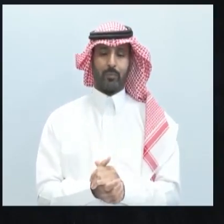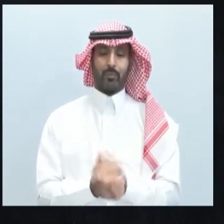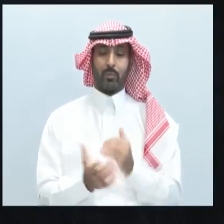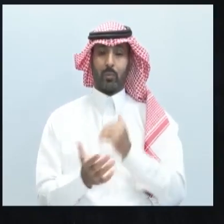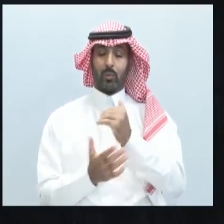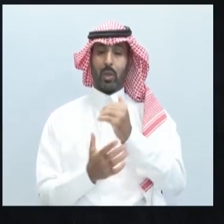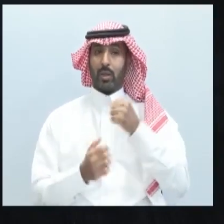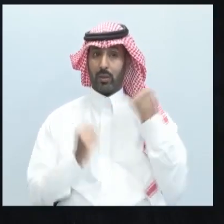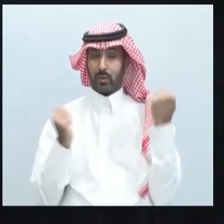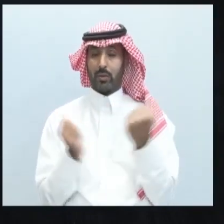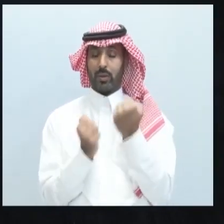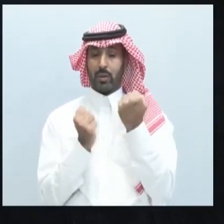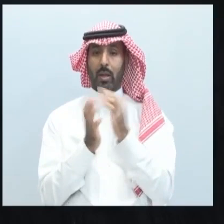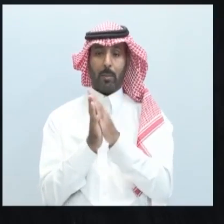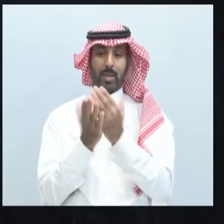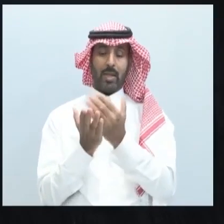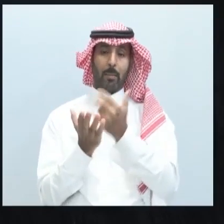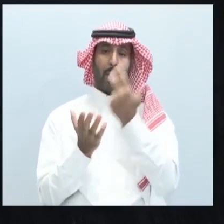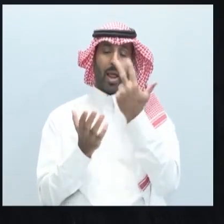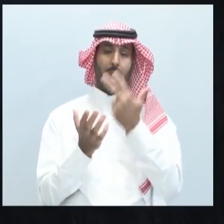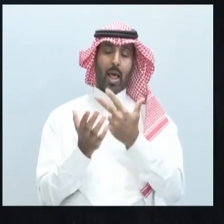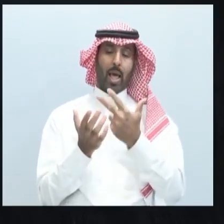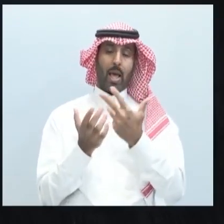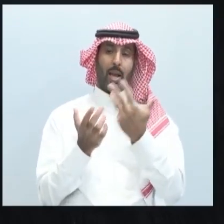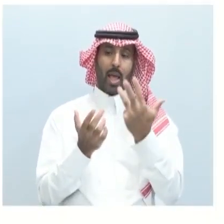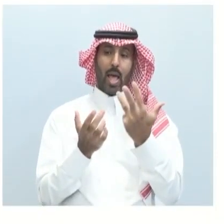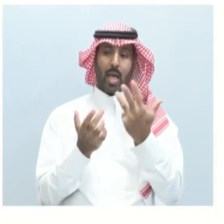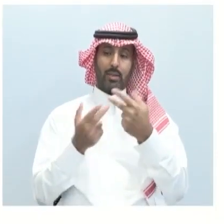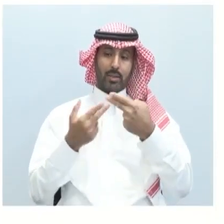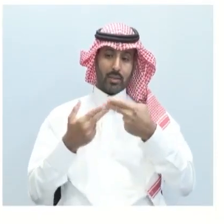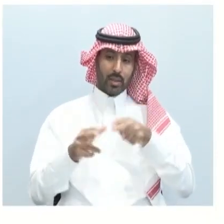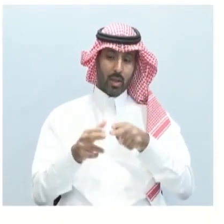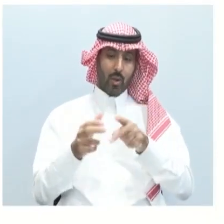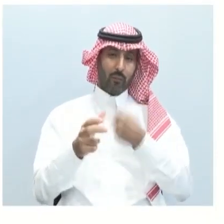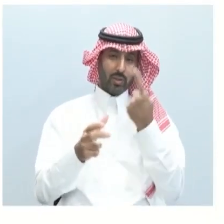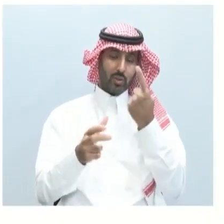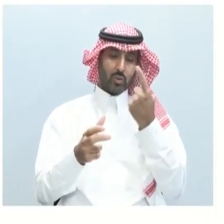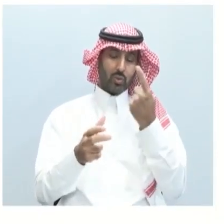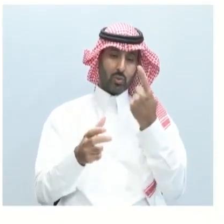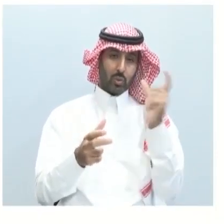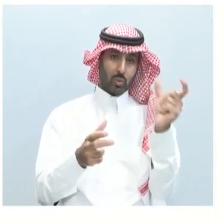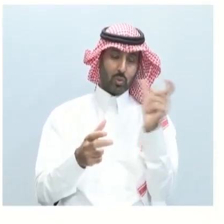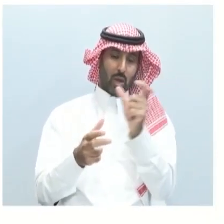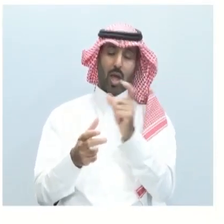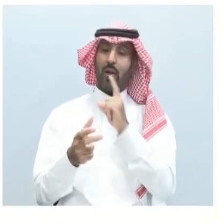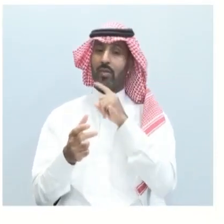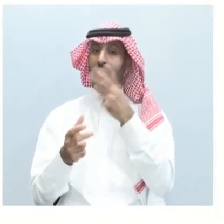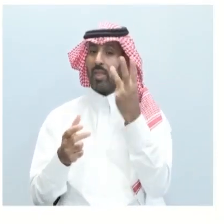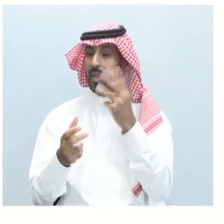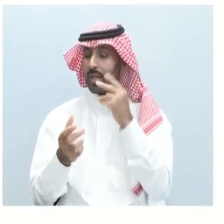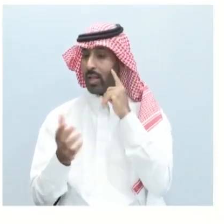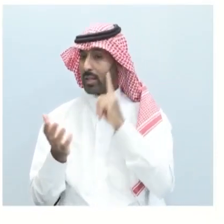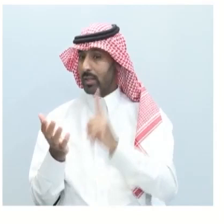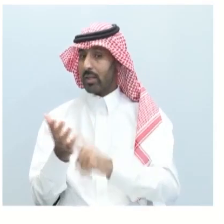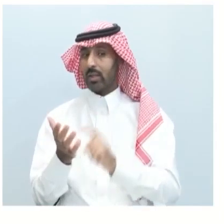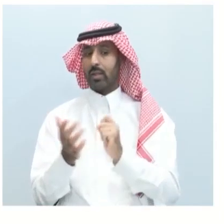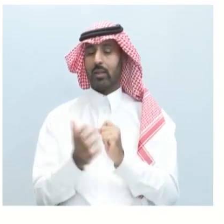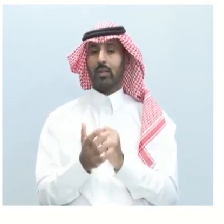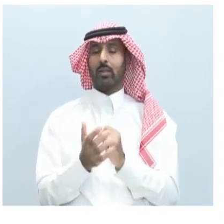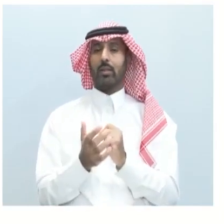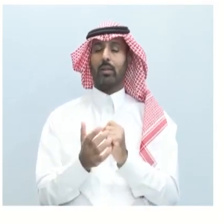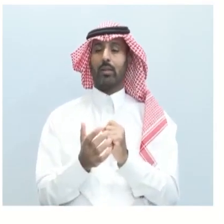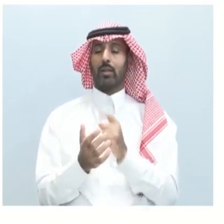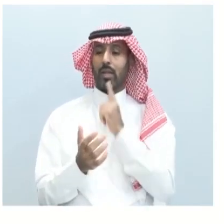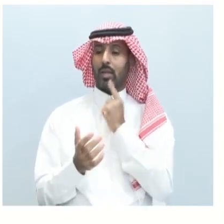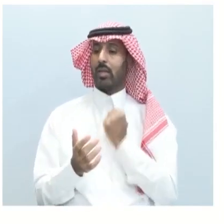We have the exercise, page number 9. We started with the first two. I have the third, emphasize.